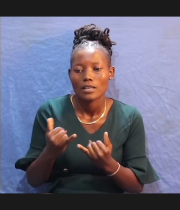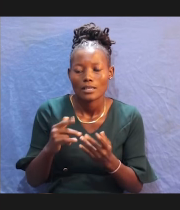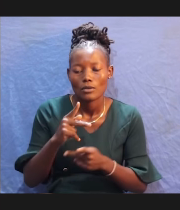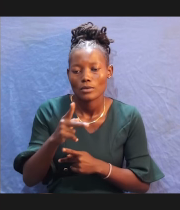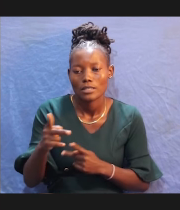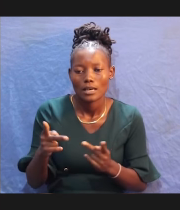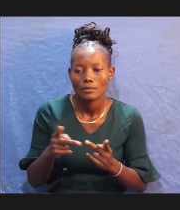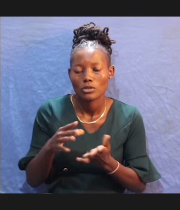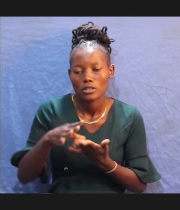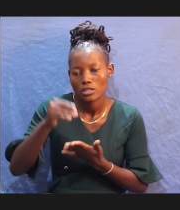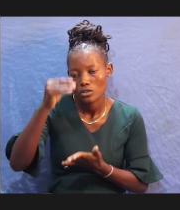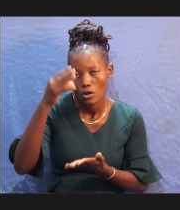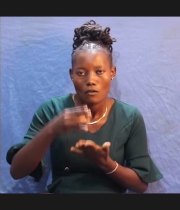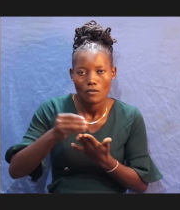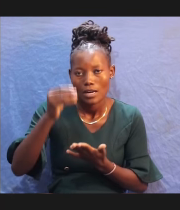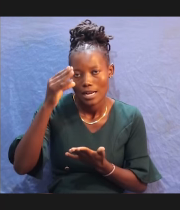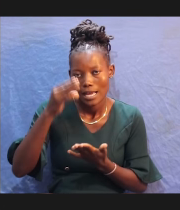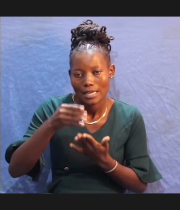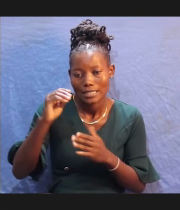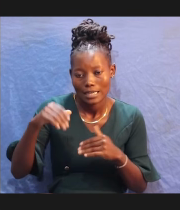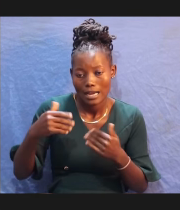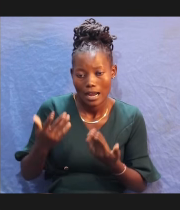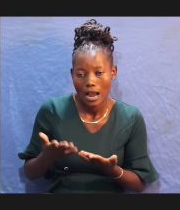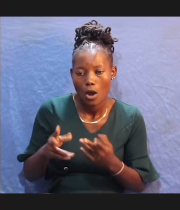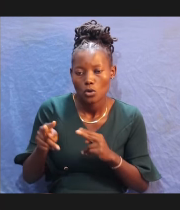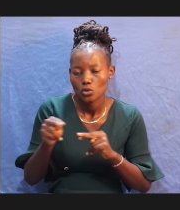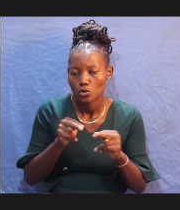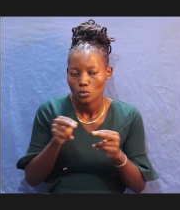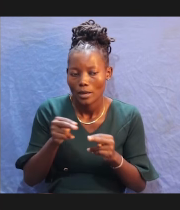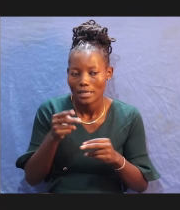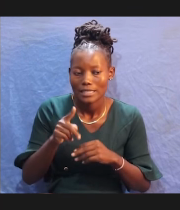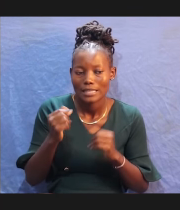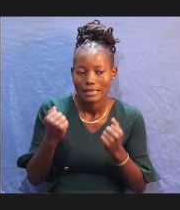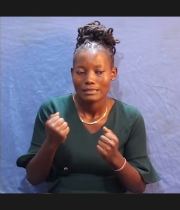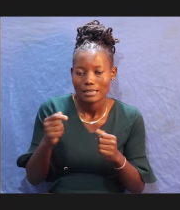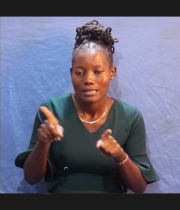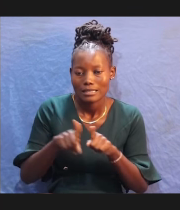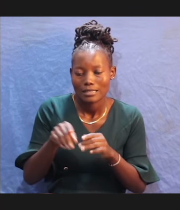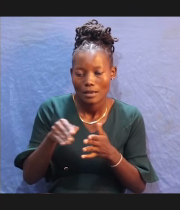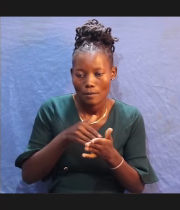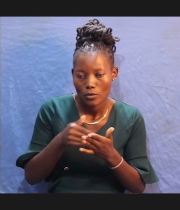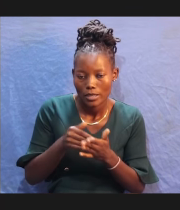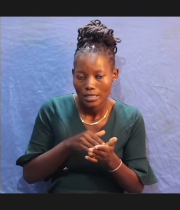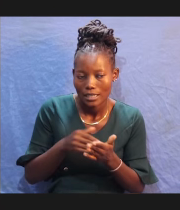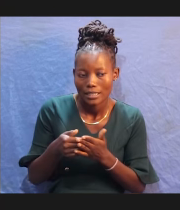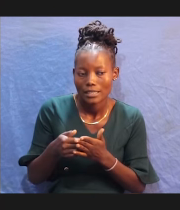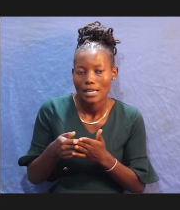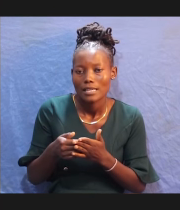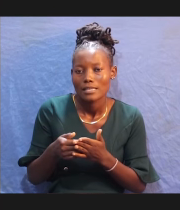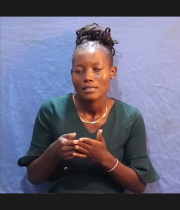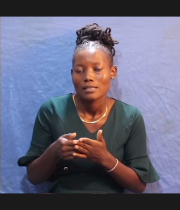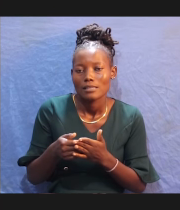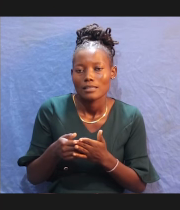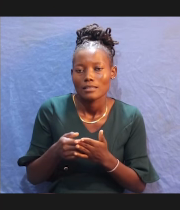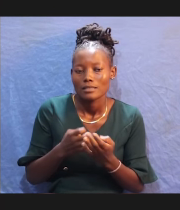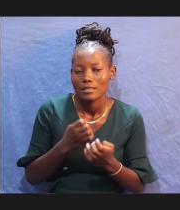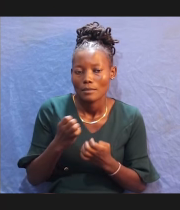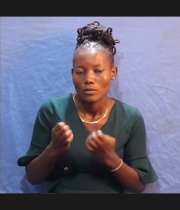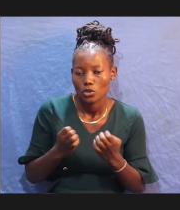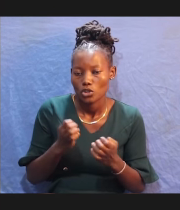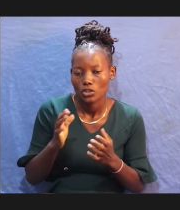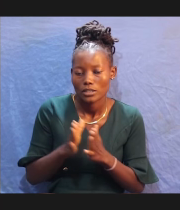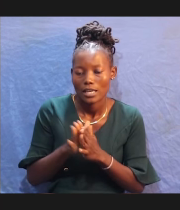process of learning how to manage their strengths, their weaknesses, their reactions. So that is the